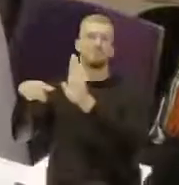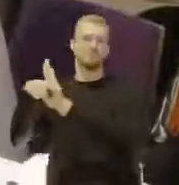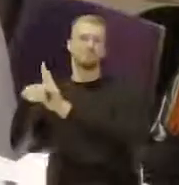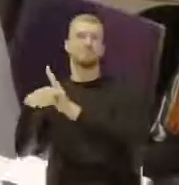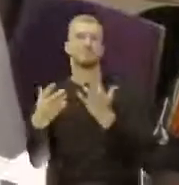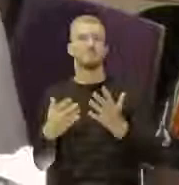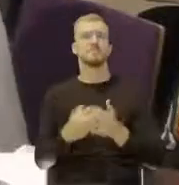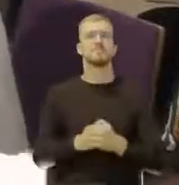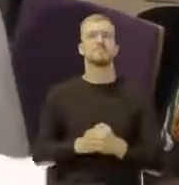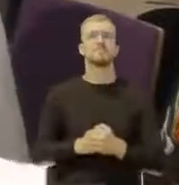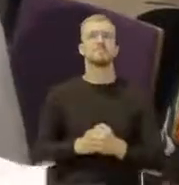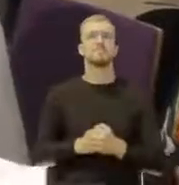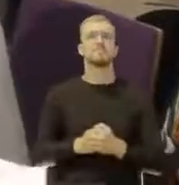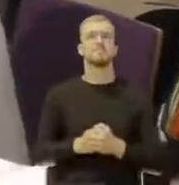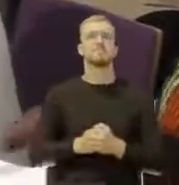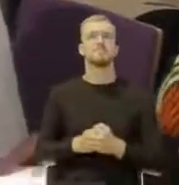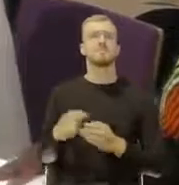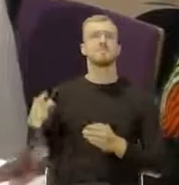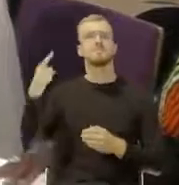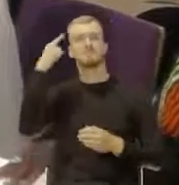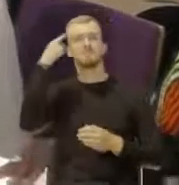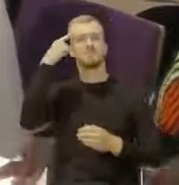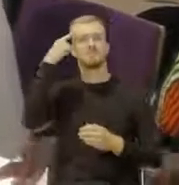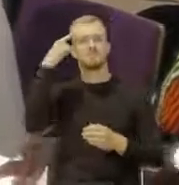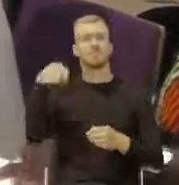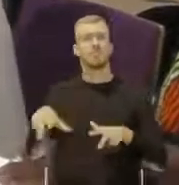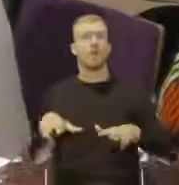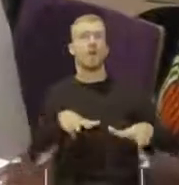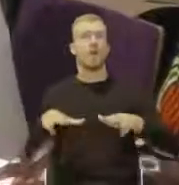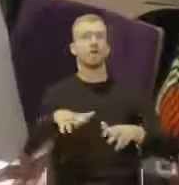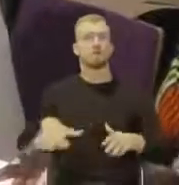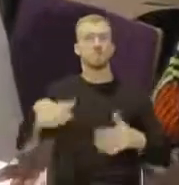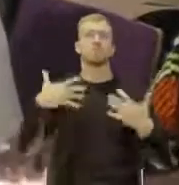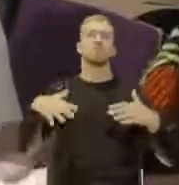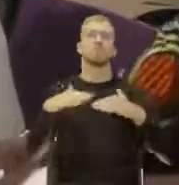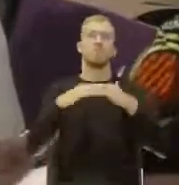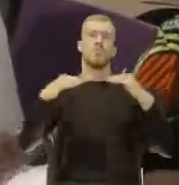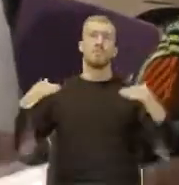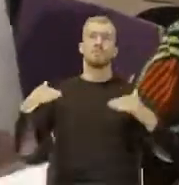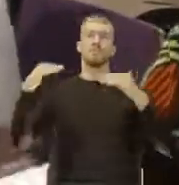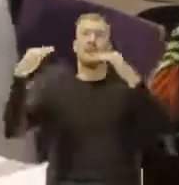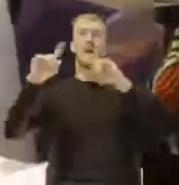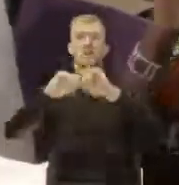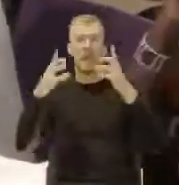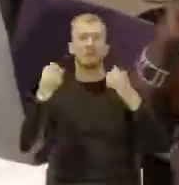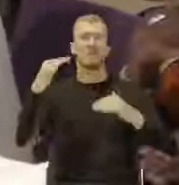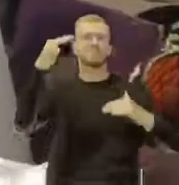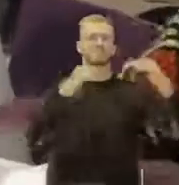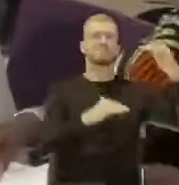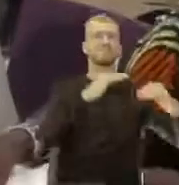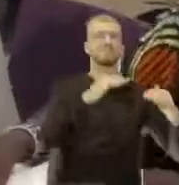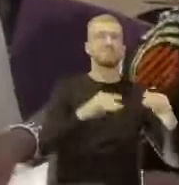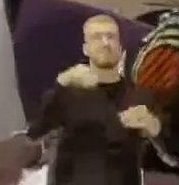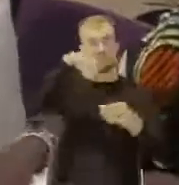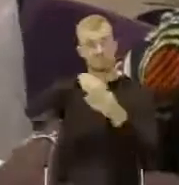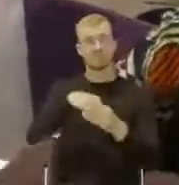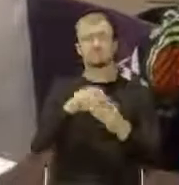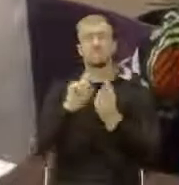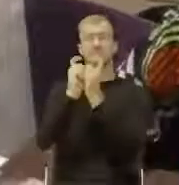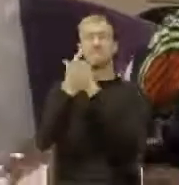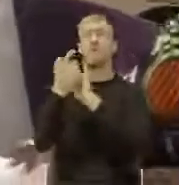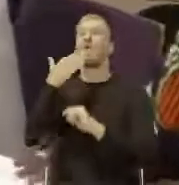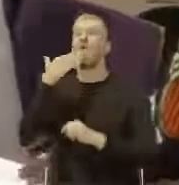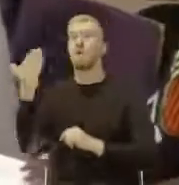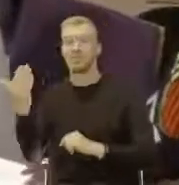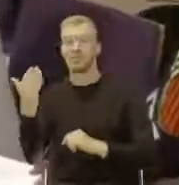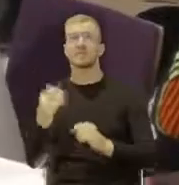this notion that we all believe in, which is local multilateralism, networked multilateralism, towards